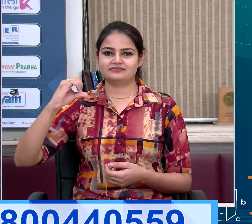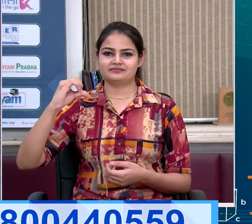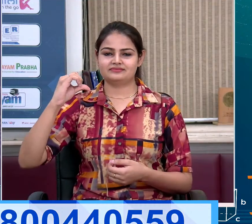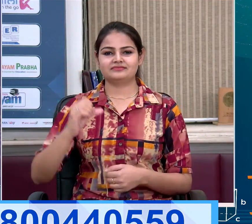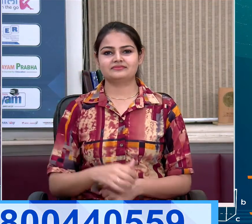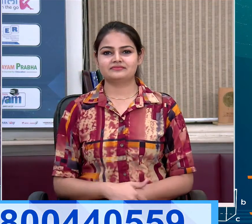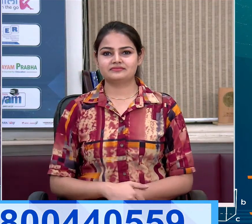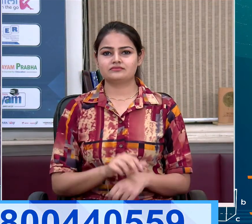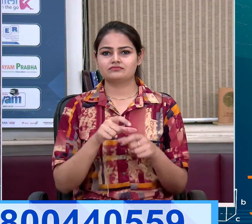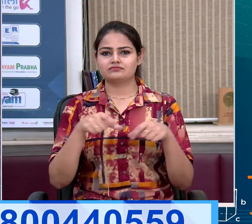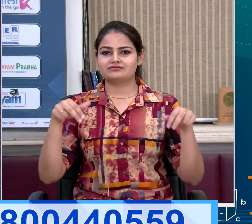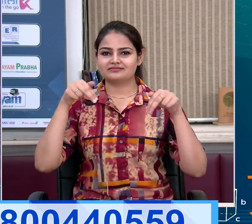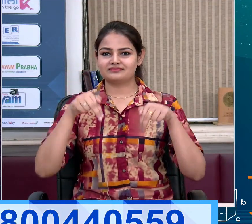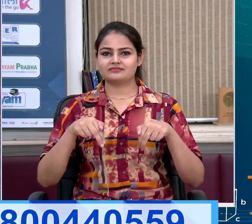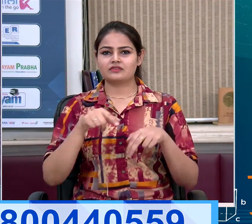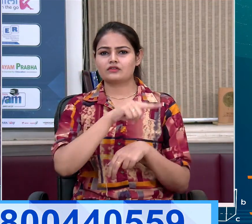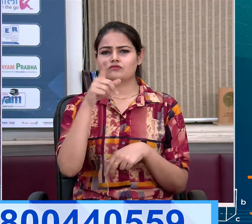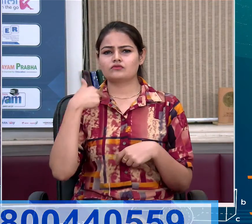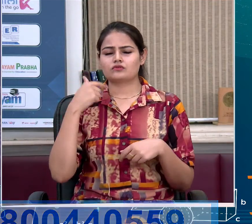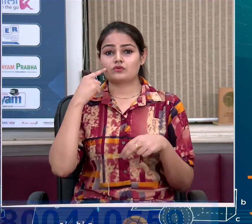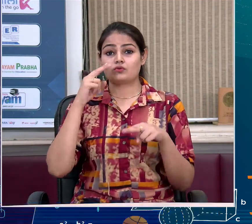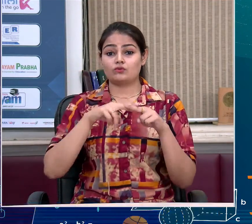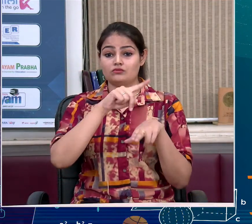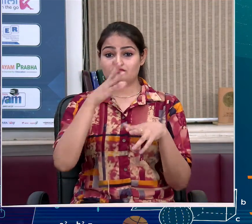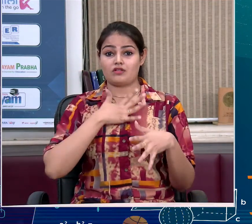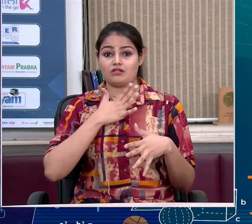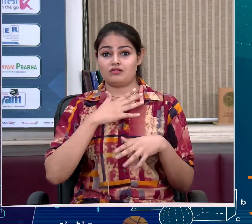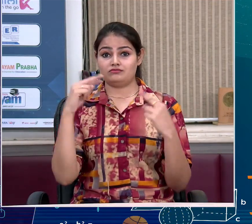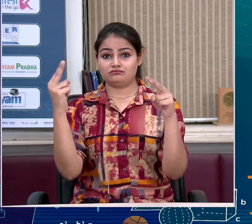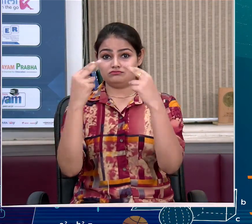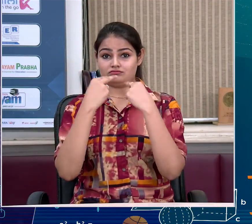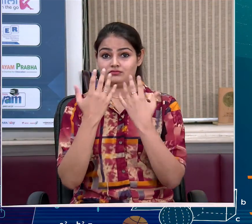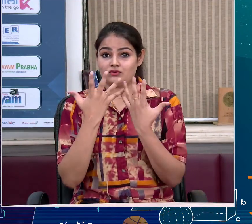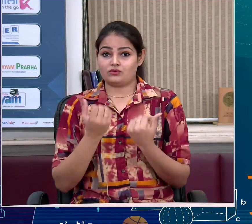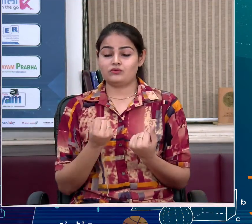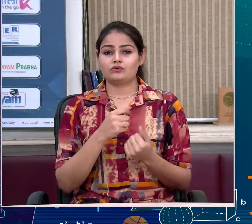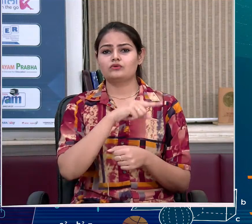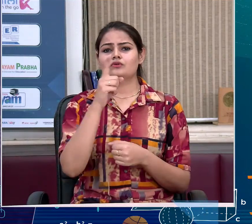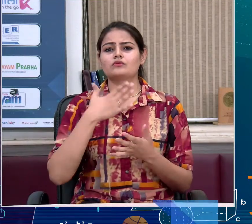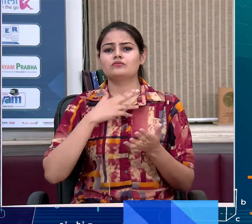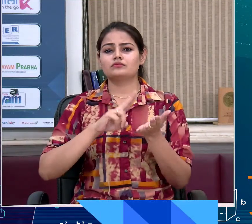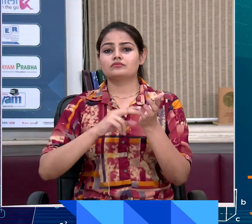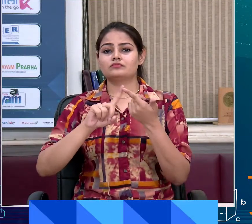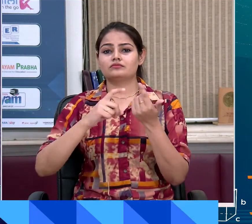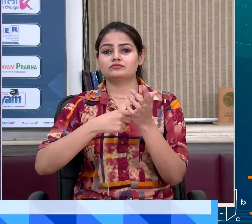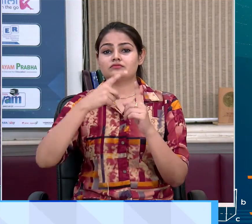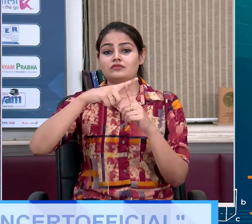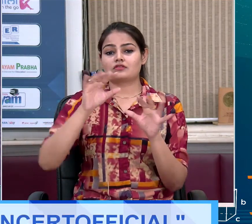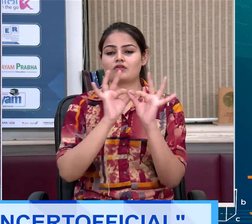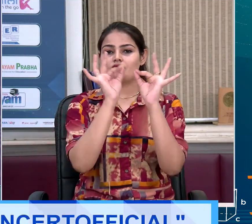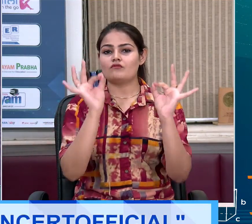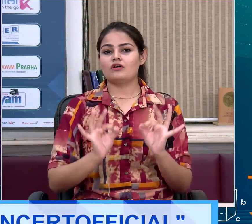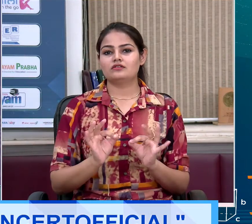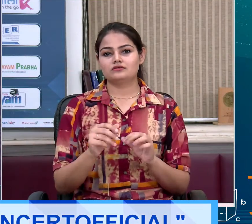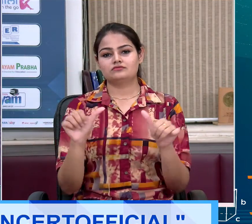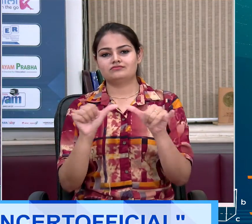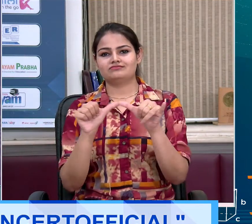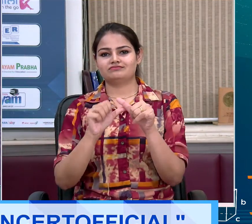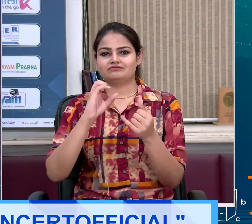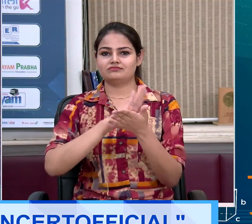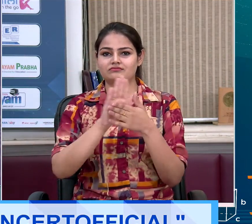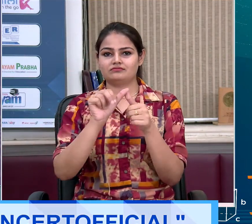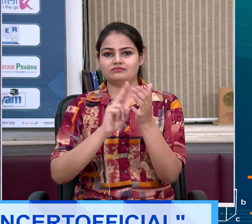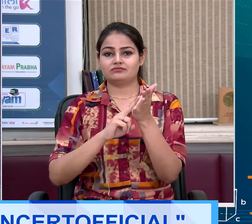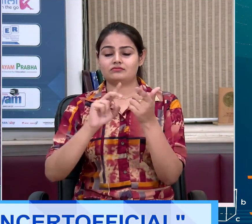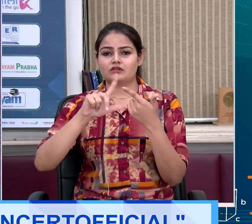8800440559. And if you wish to watch the live streaming of this program, kindly log into our official YouTube channel by the name of NCRT Official, and there also the live